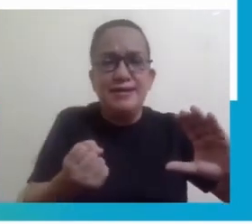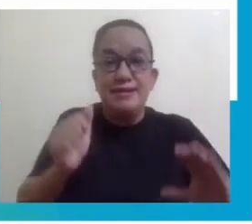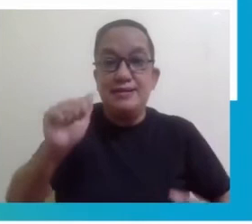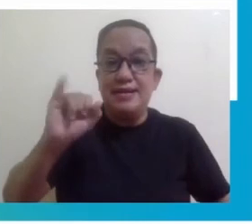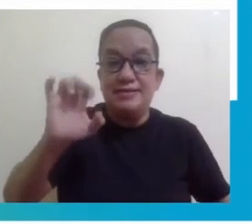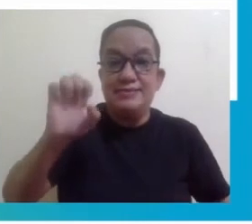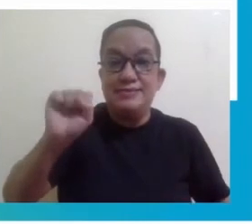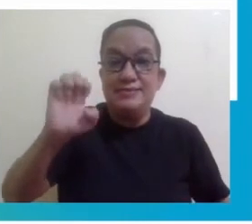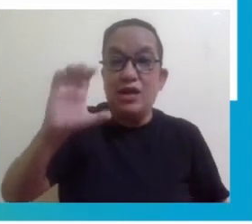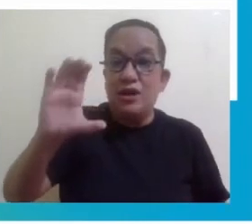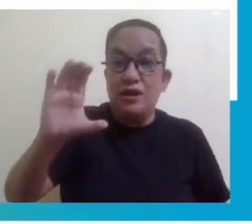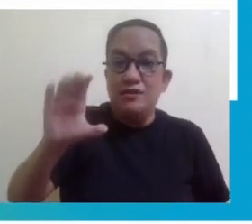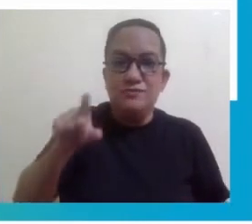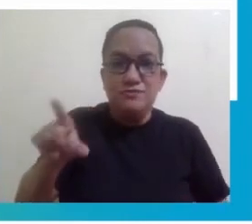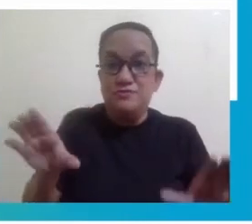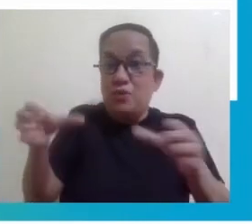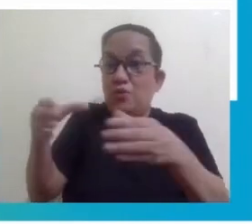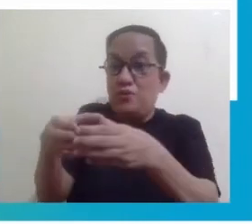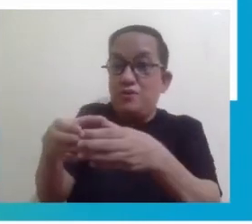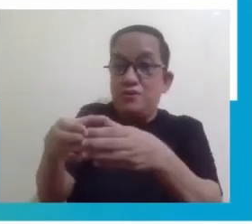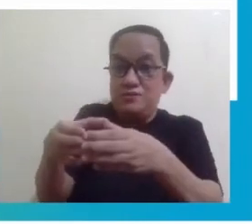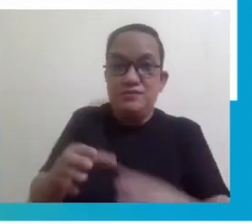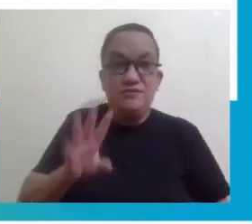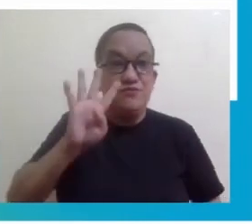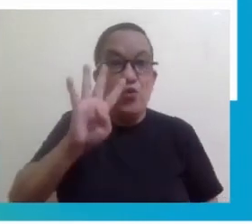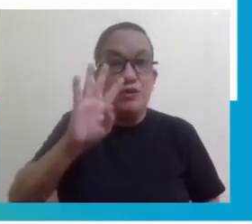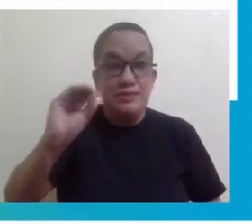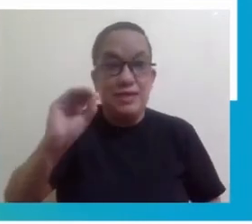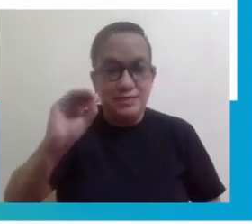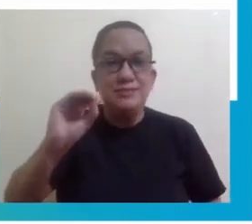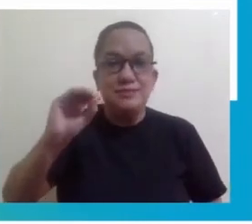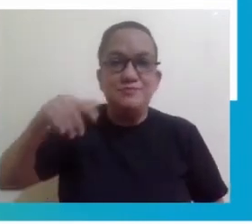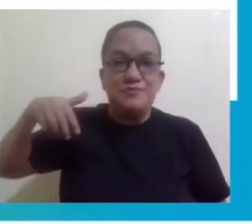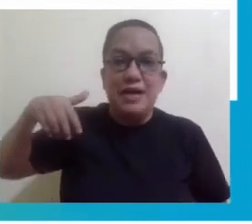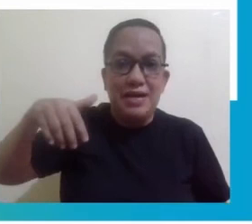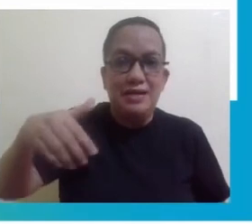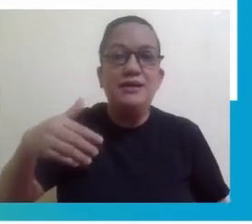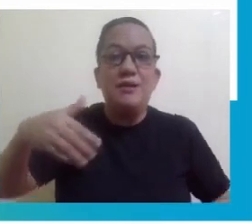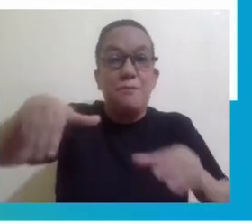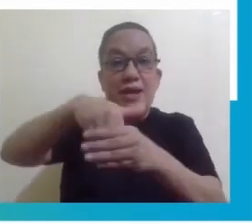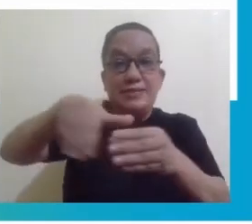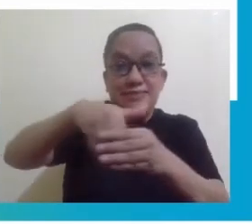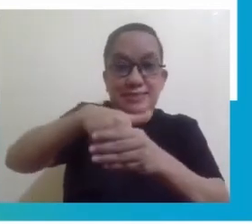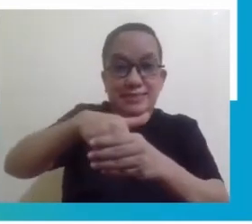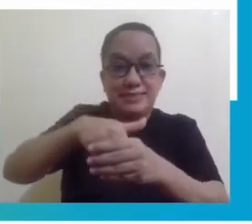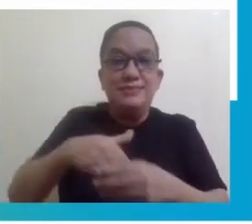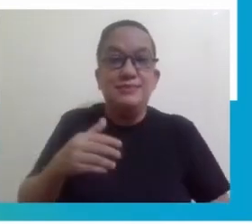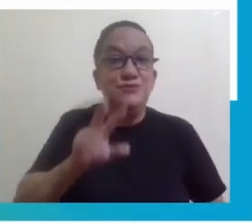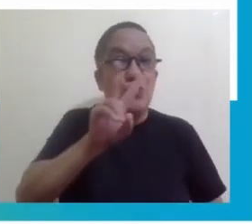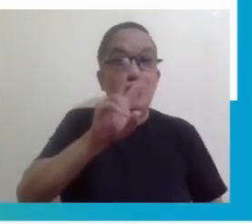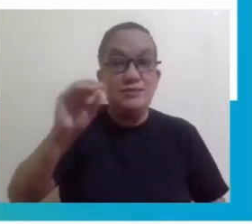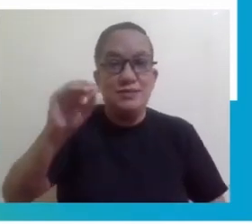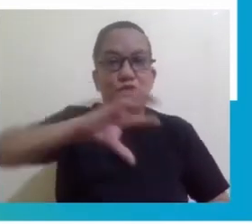over 40,000 members, active in 120 countries, including active chapters